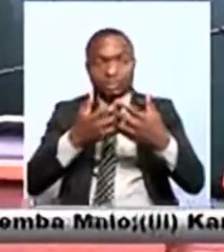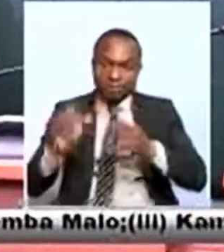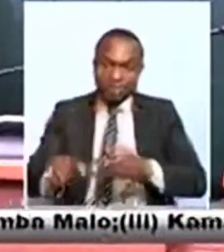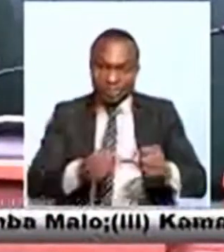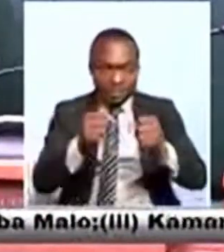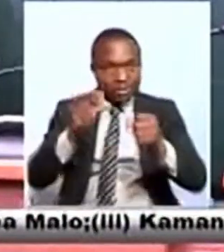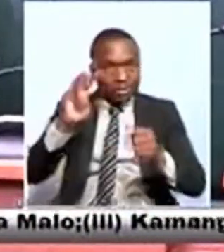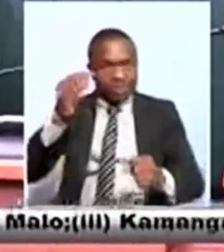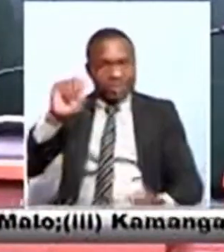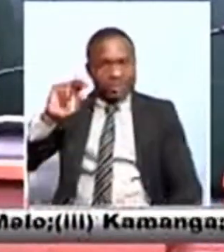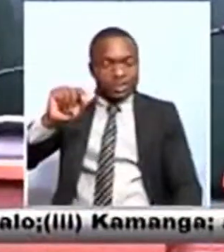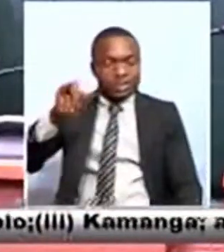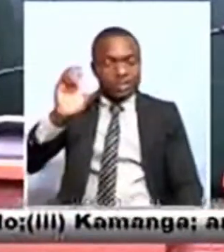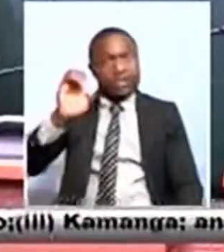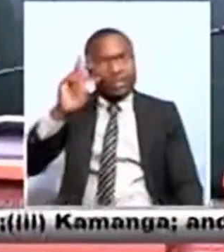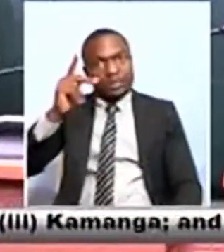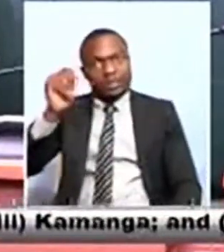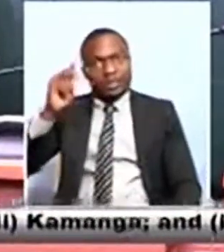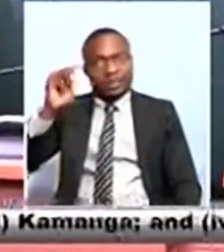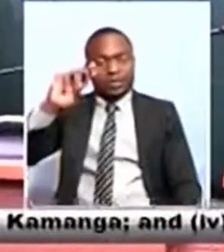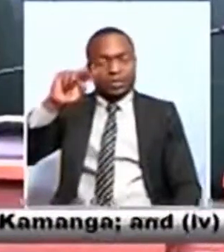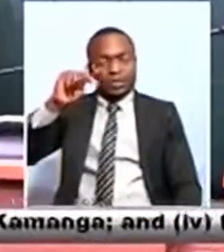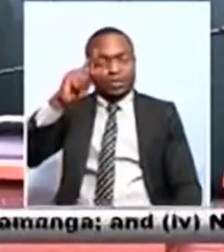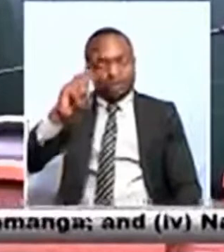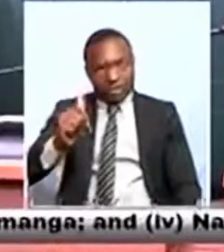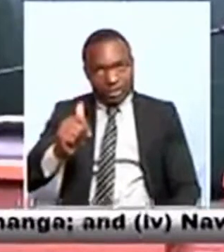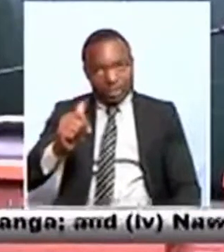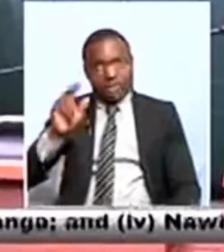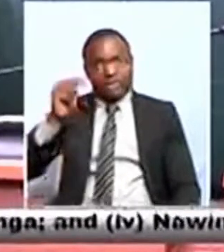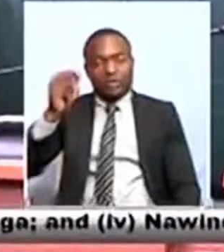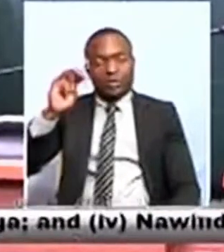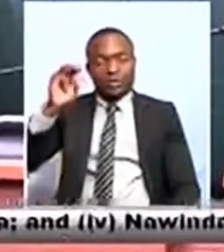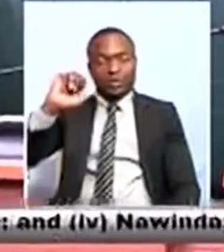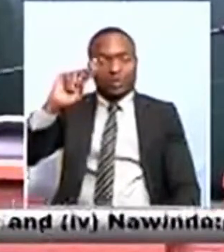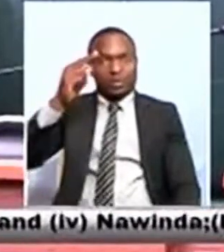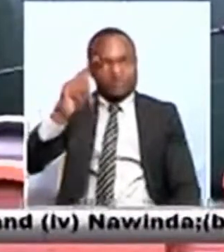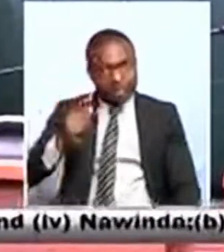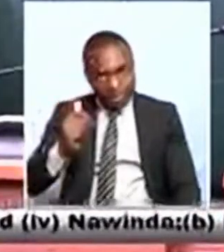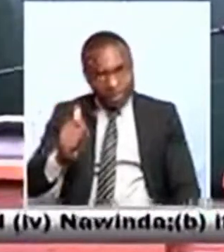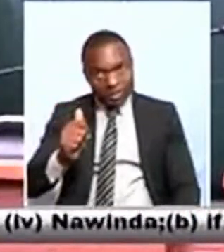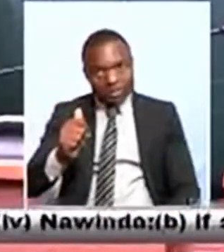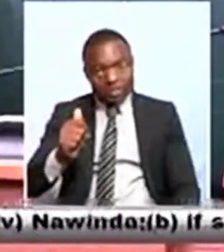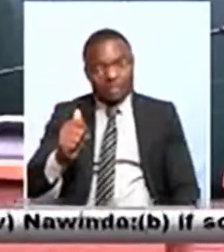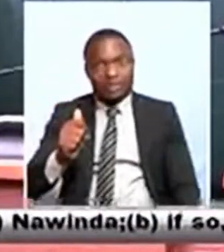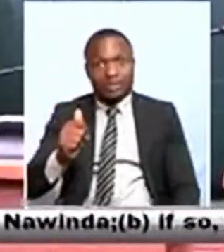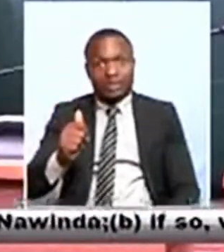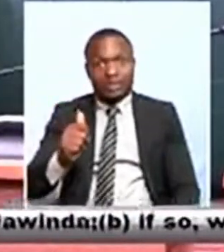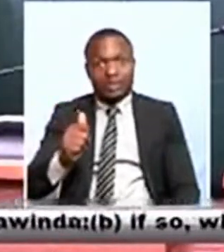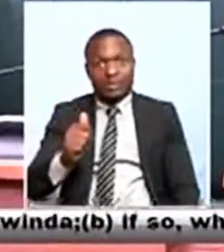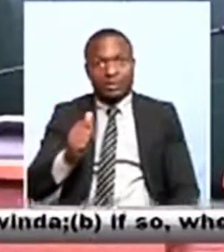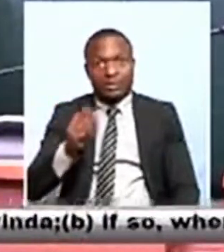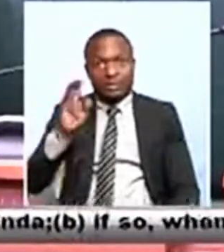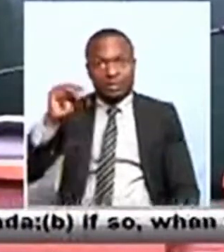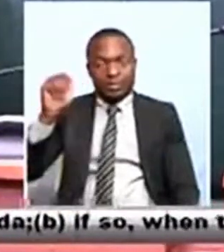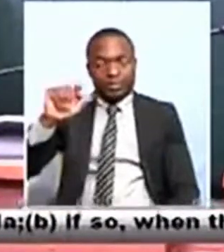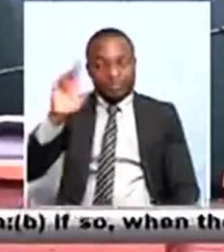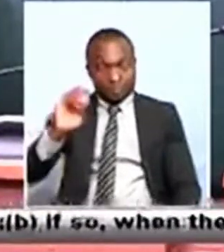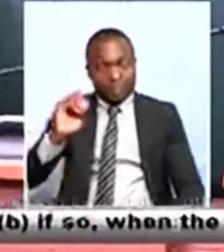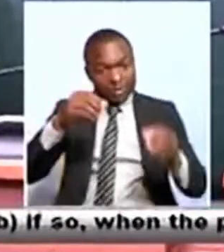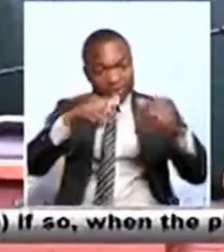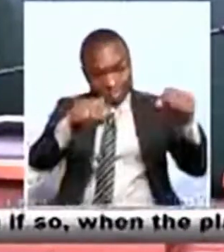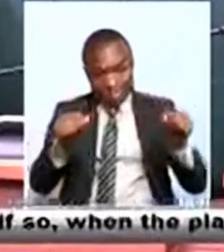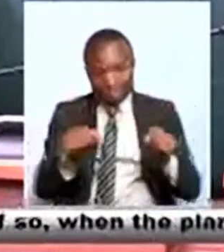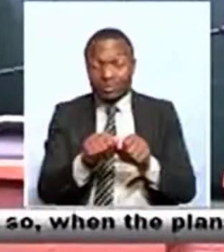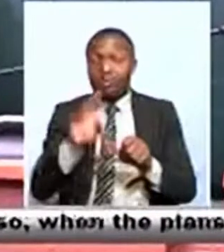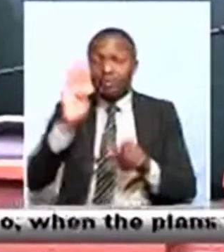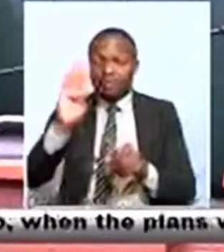Machile, Kamanga, Nawinda, and Kwembamalo areas. B,